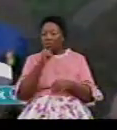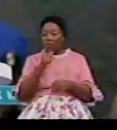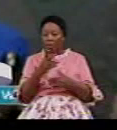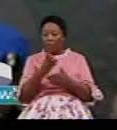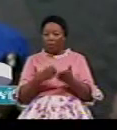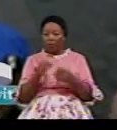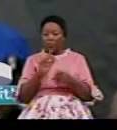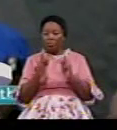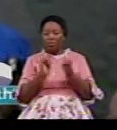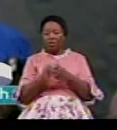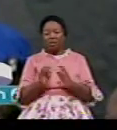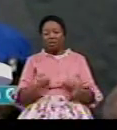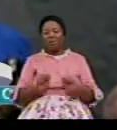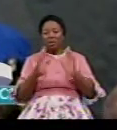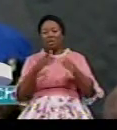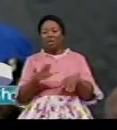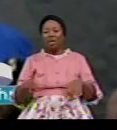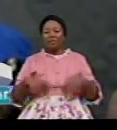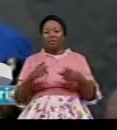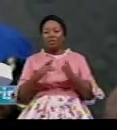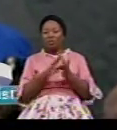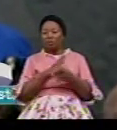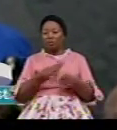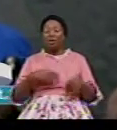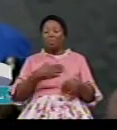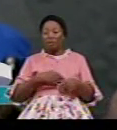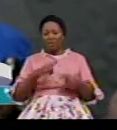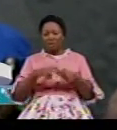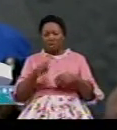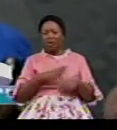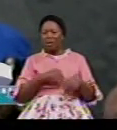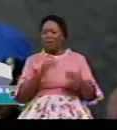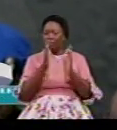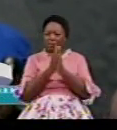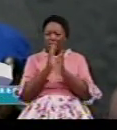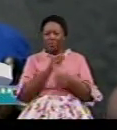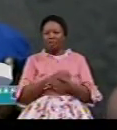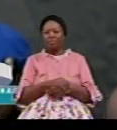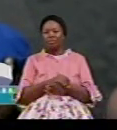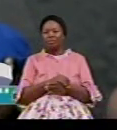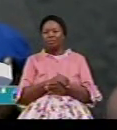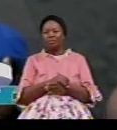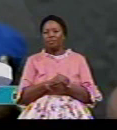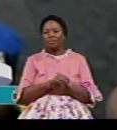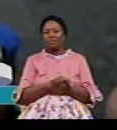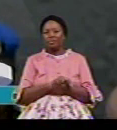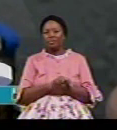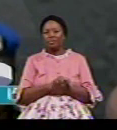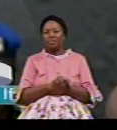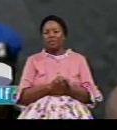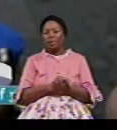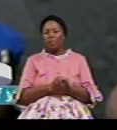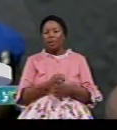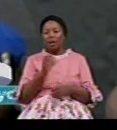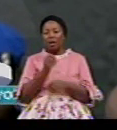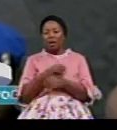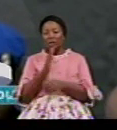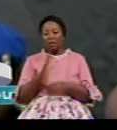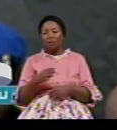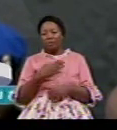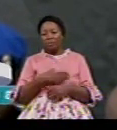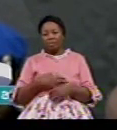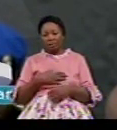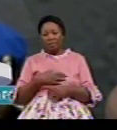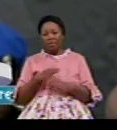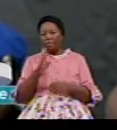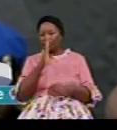The Lord will glorify Jesus over your problem tonight. The Lord will glorify Jesus over your circumstance